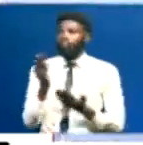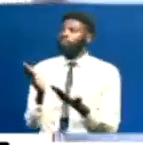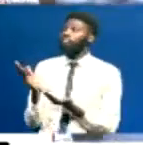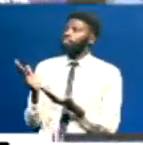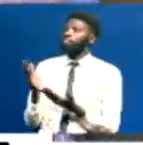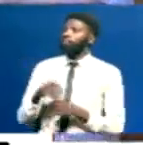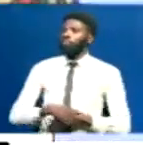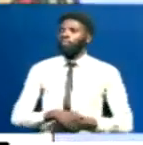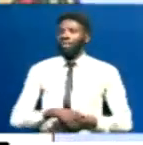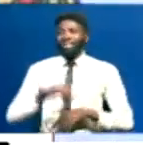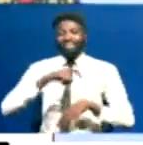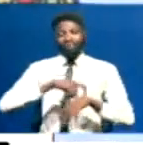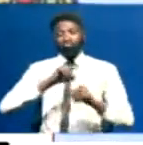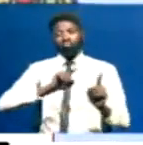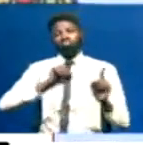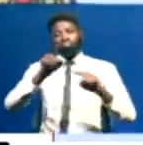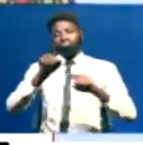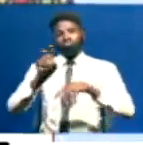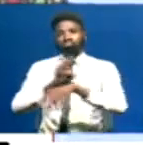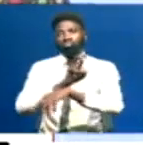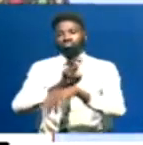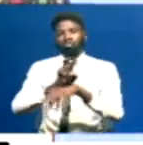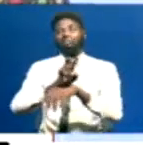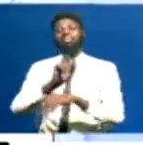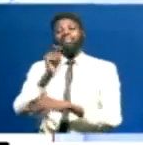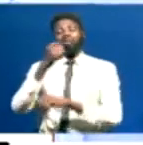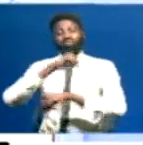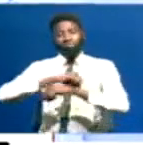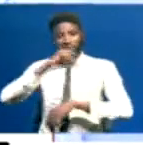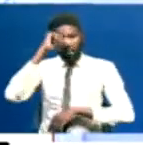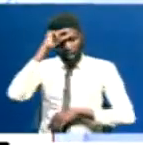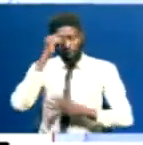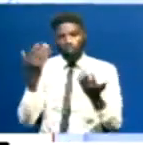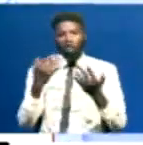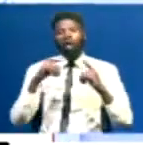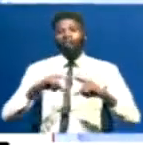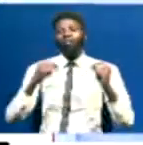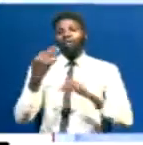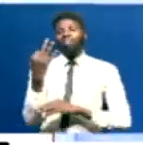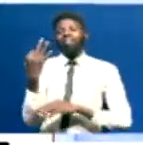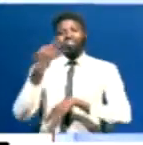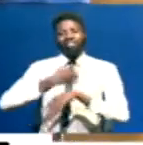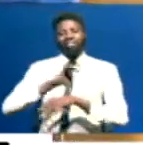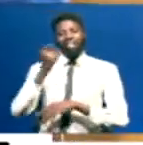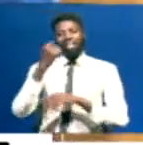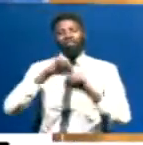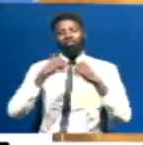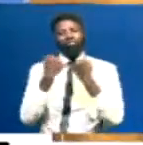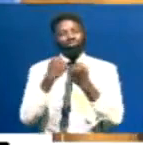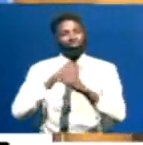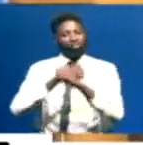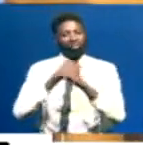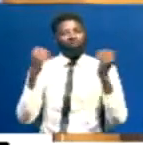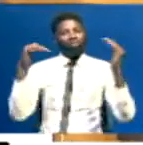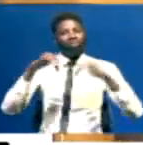Speaking during a tour of the Kenya School of Government, which will host the 3 days Kenya Social Protection Conference 2023, which kicks off